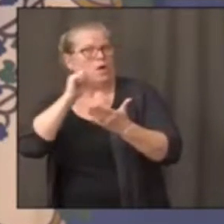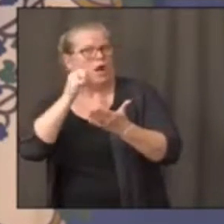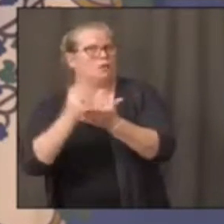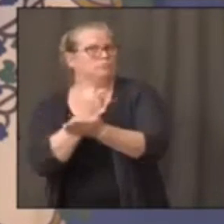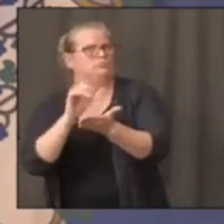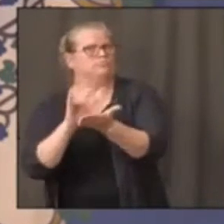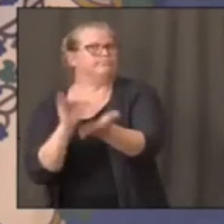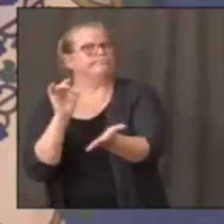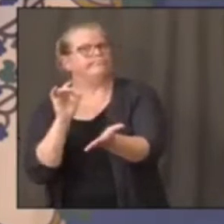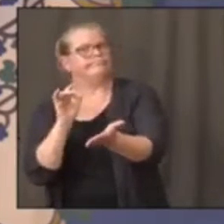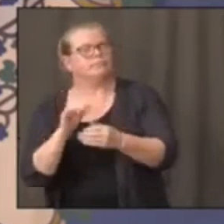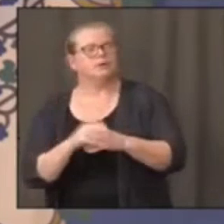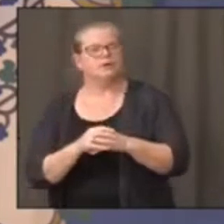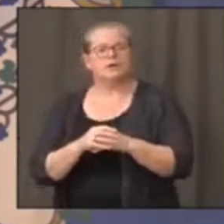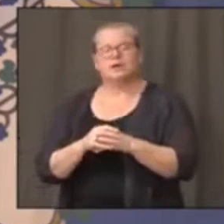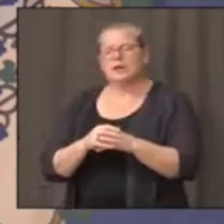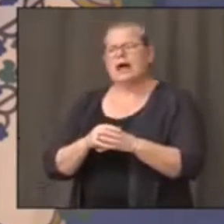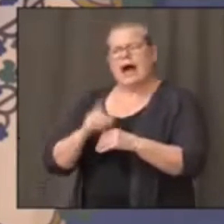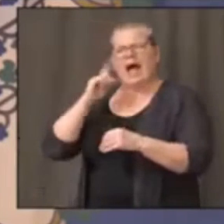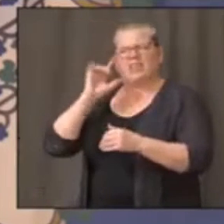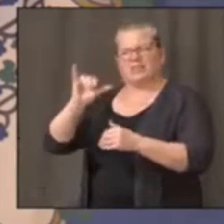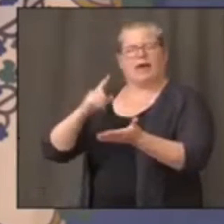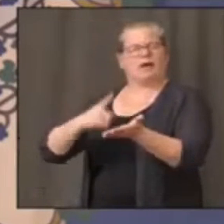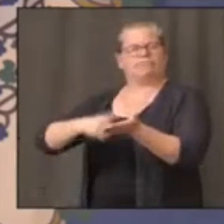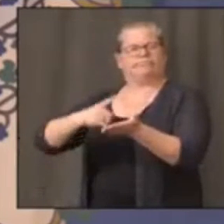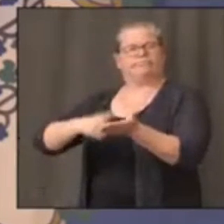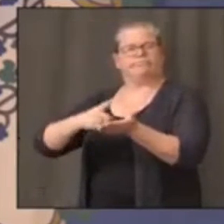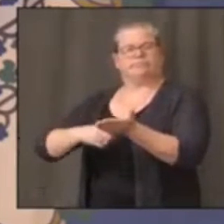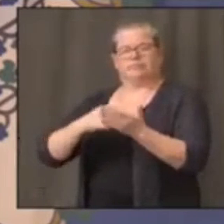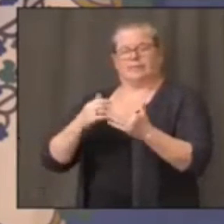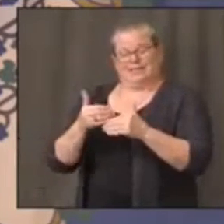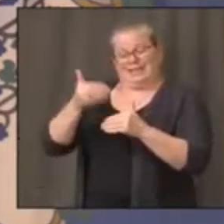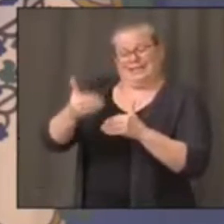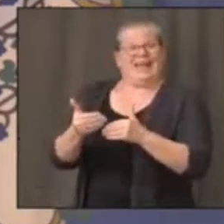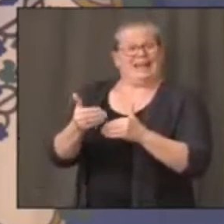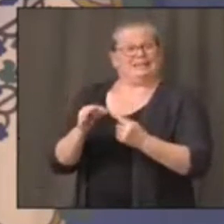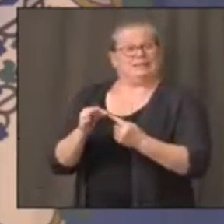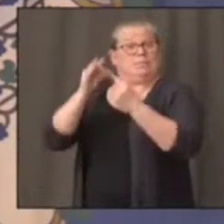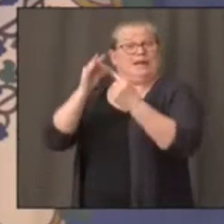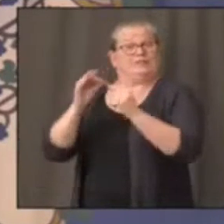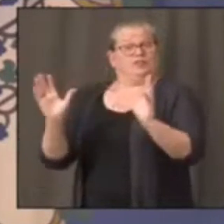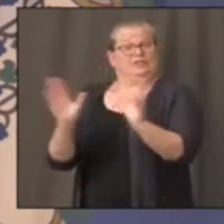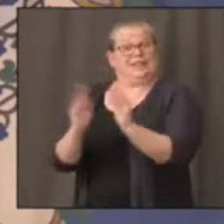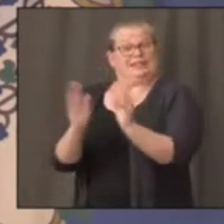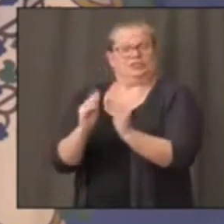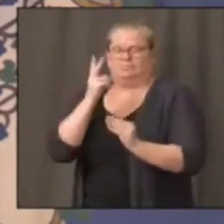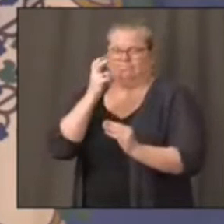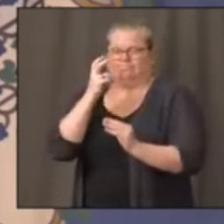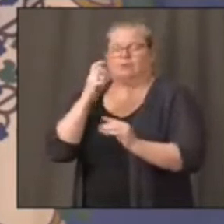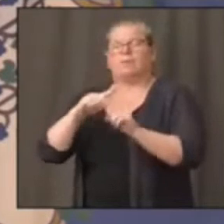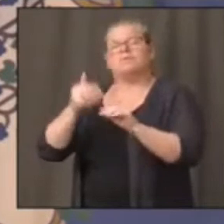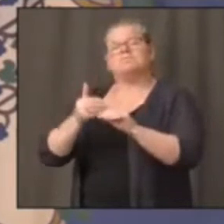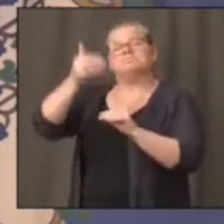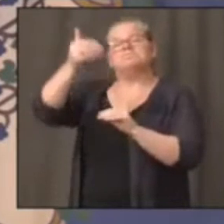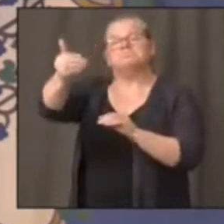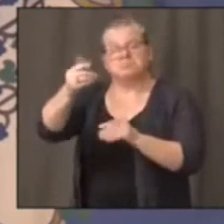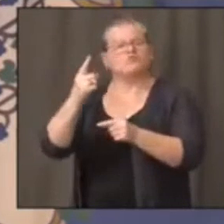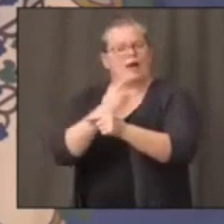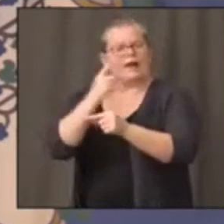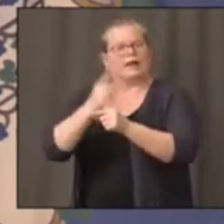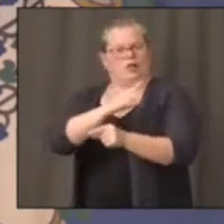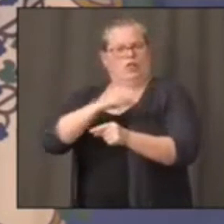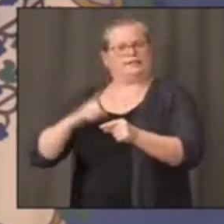perhaps in the regular session. We've had a number of conversations with both Mohegan Sun and Foxwoods. Thinks this is a good time to be